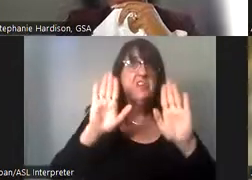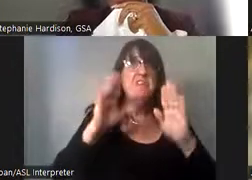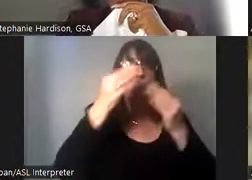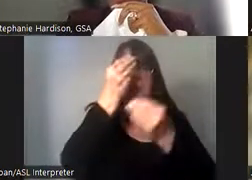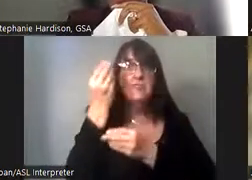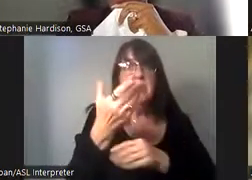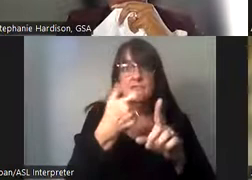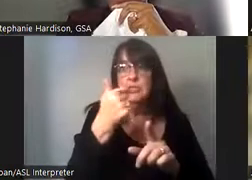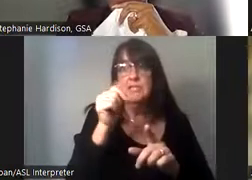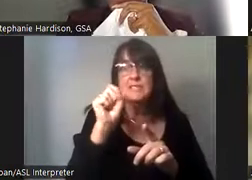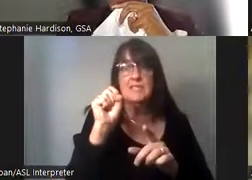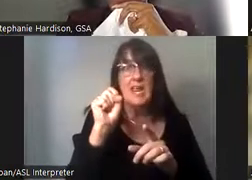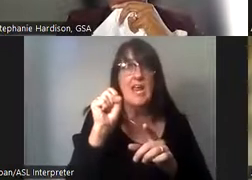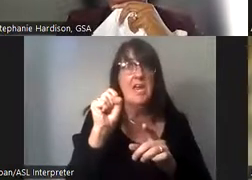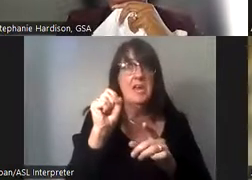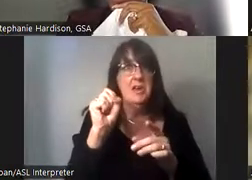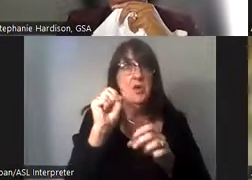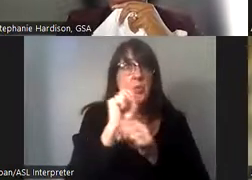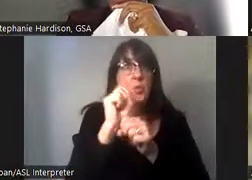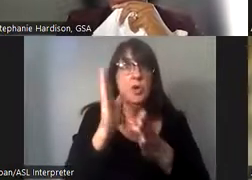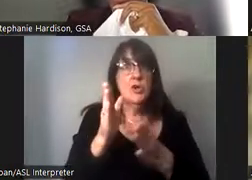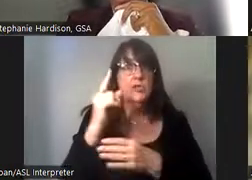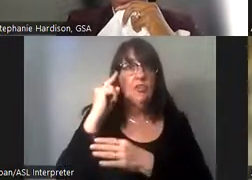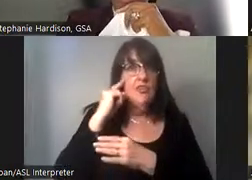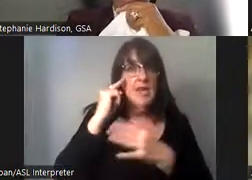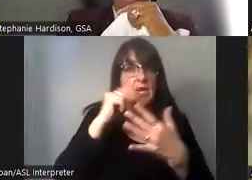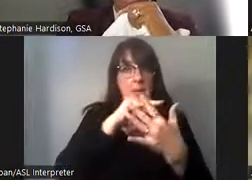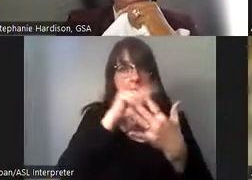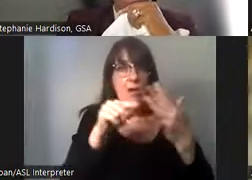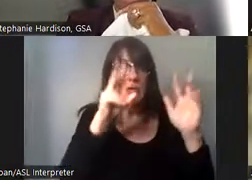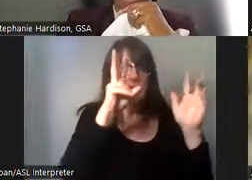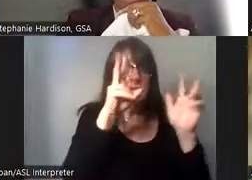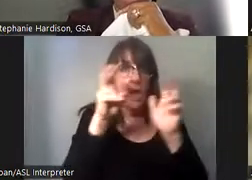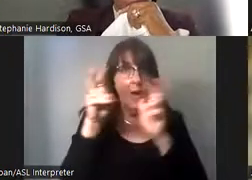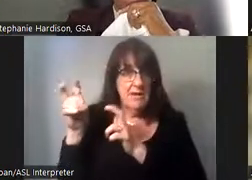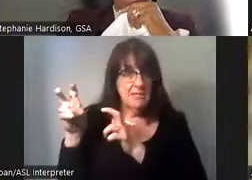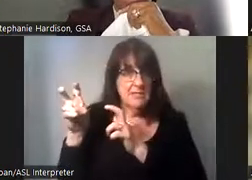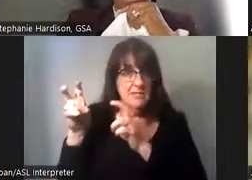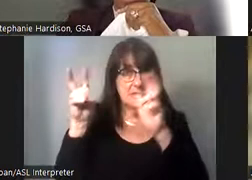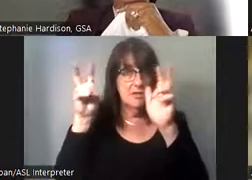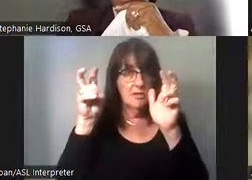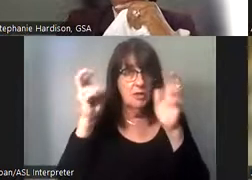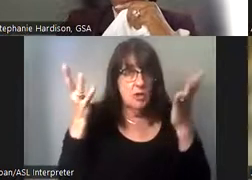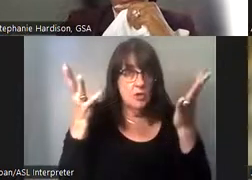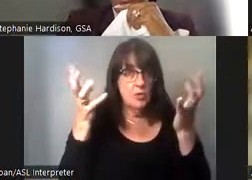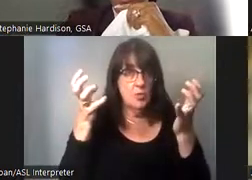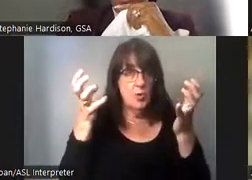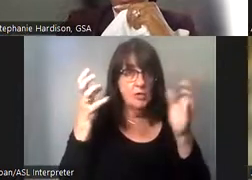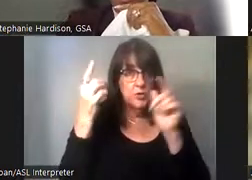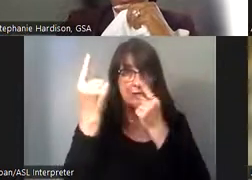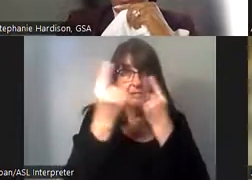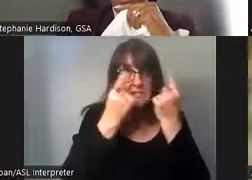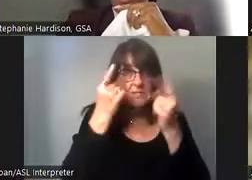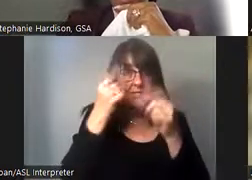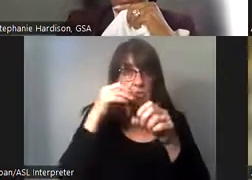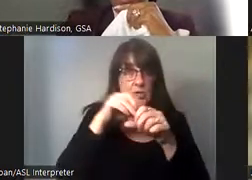colleagues, feel free to think about items or topics that you think are going to be ones that you want to consider in your